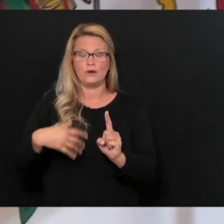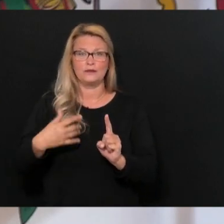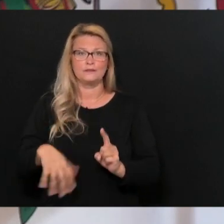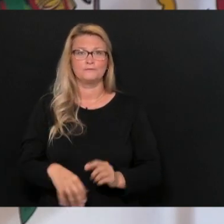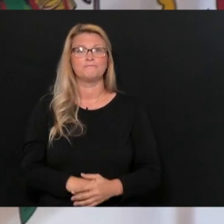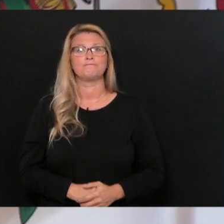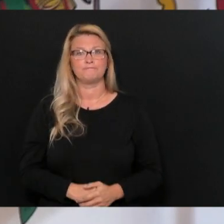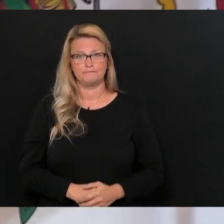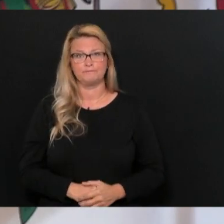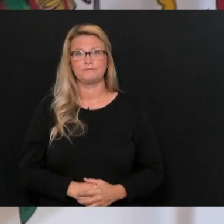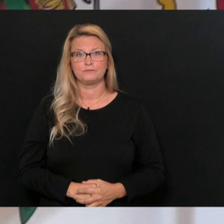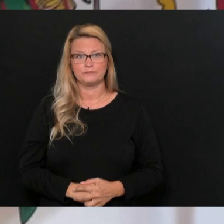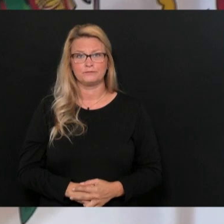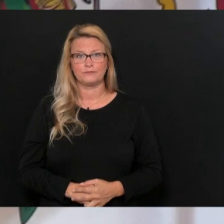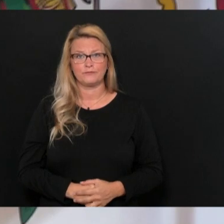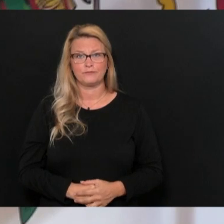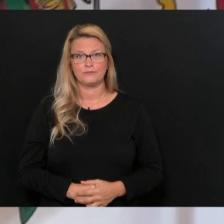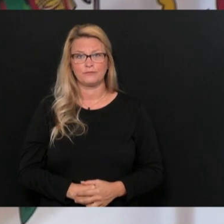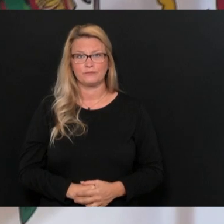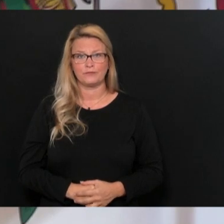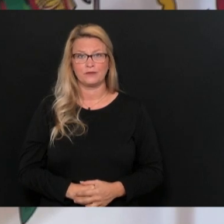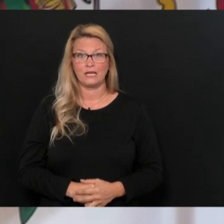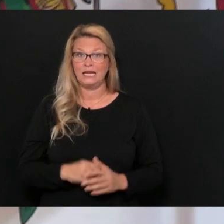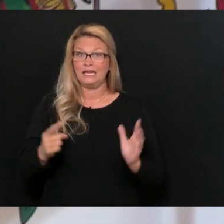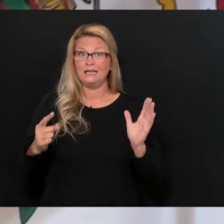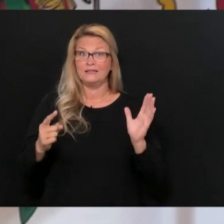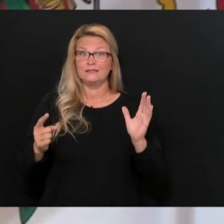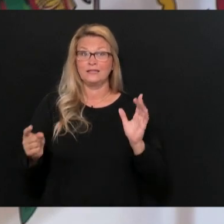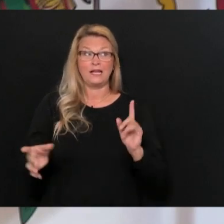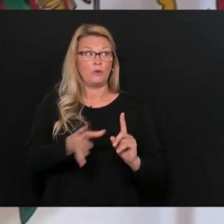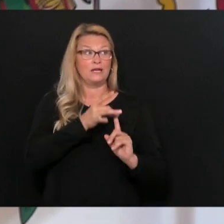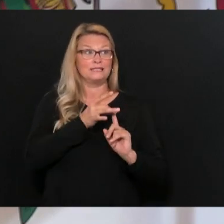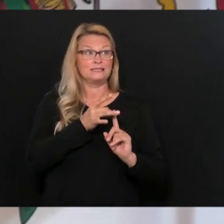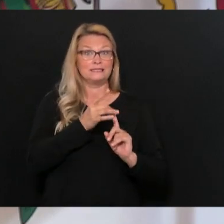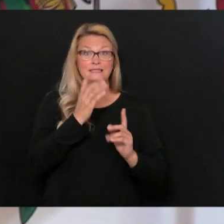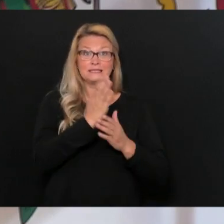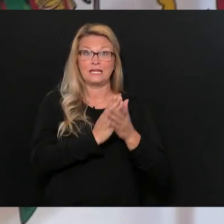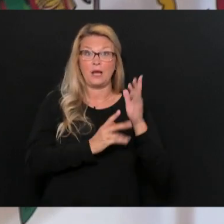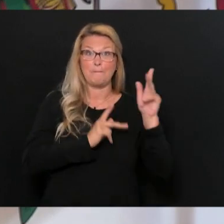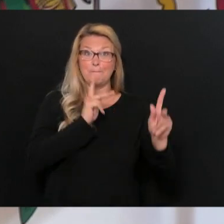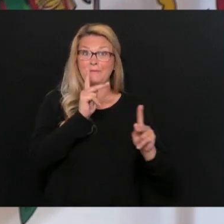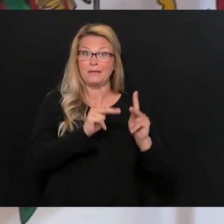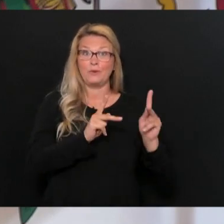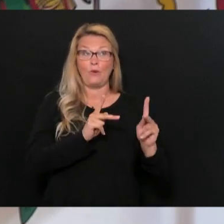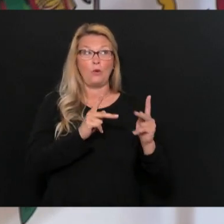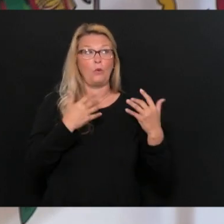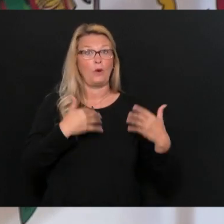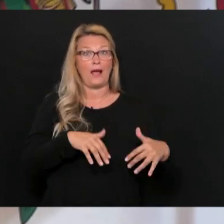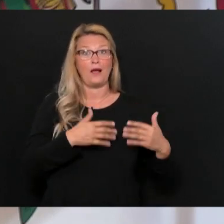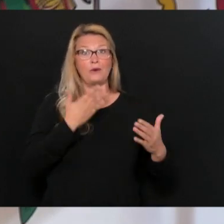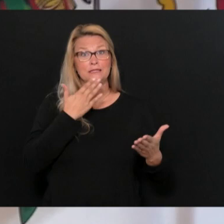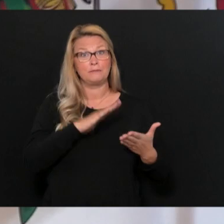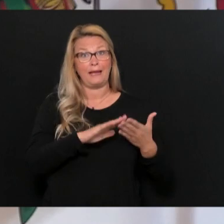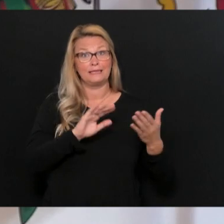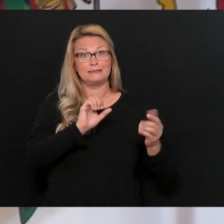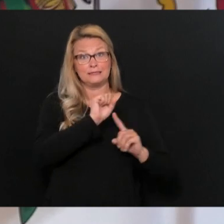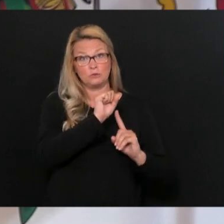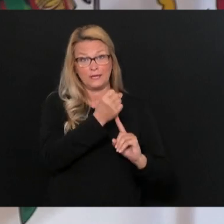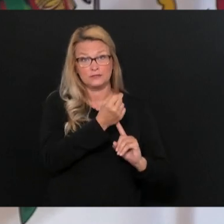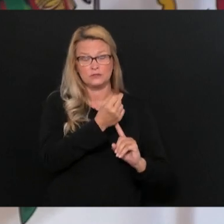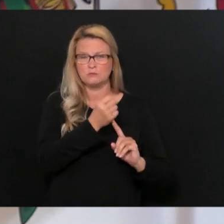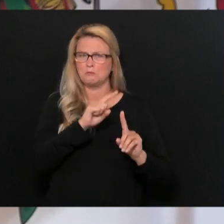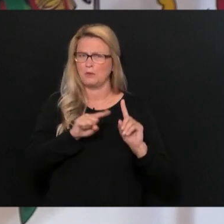because it gets some of us, and naturally we're better in a lot of places, but we just got to